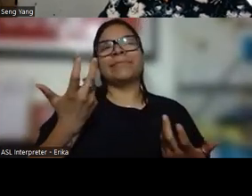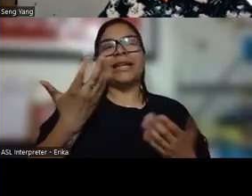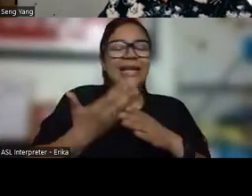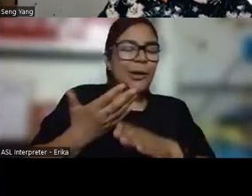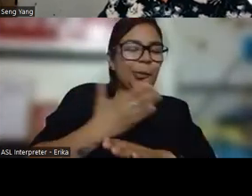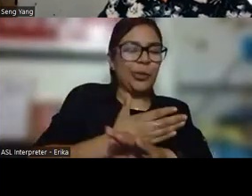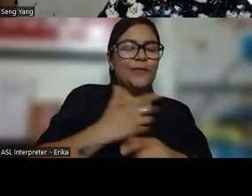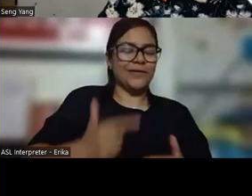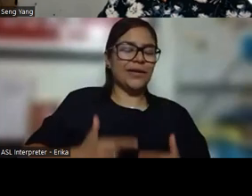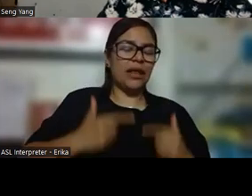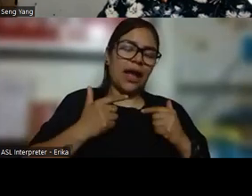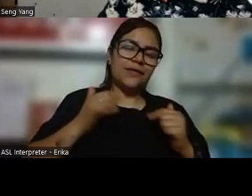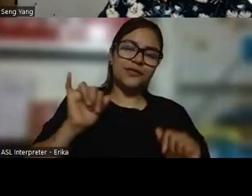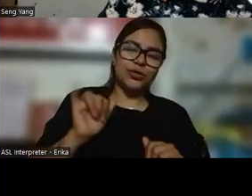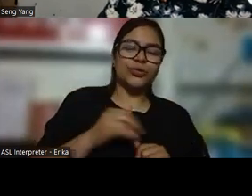So this is